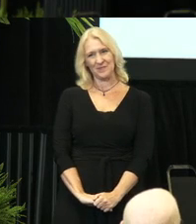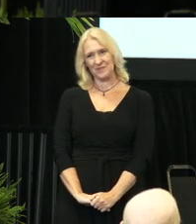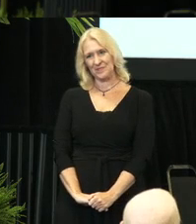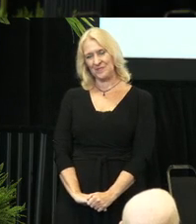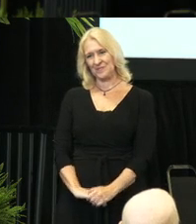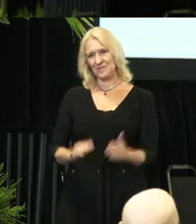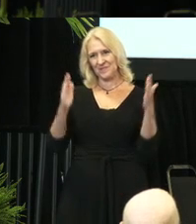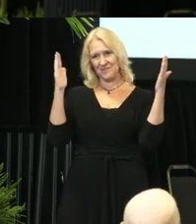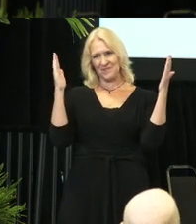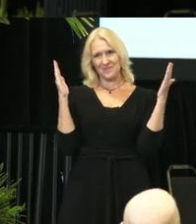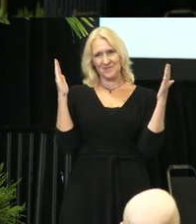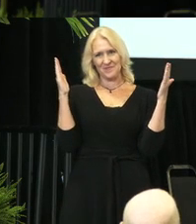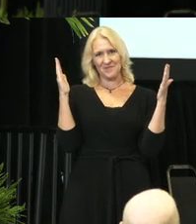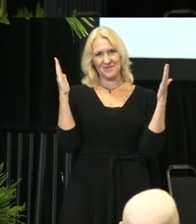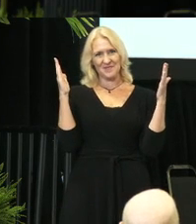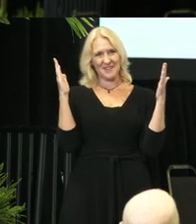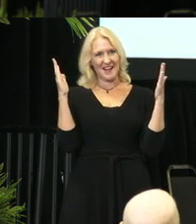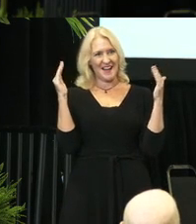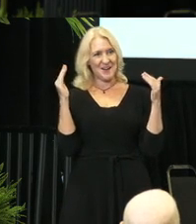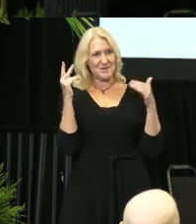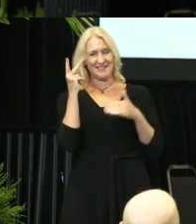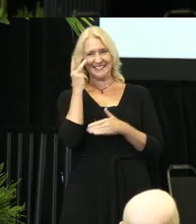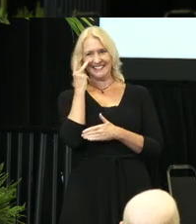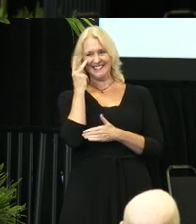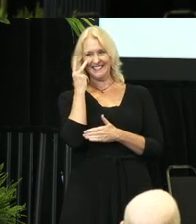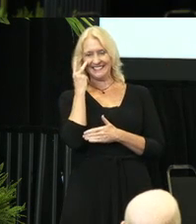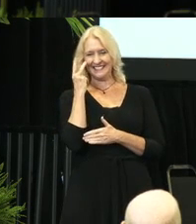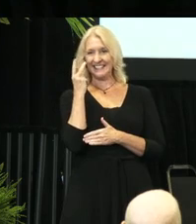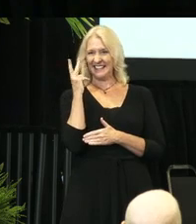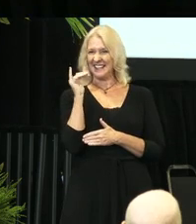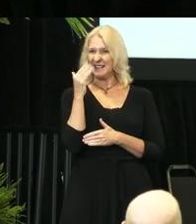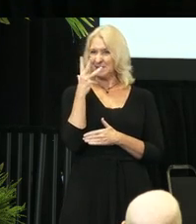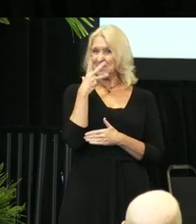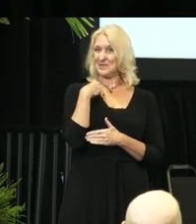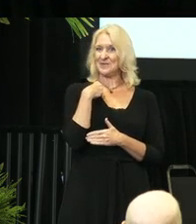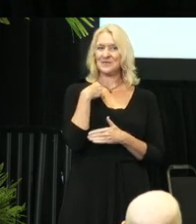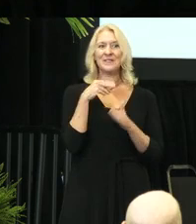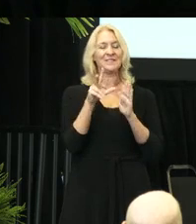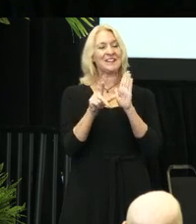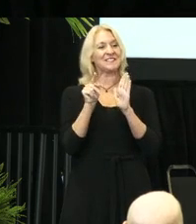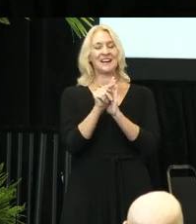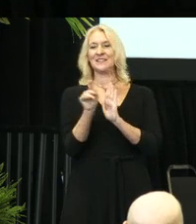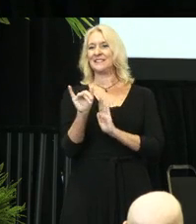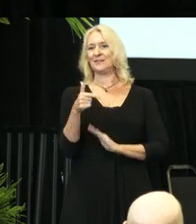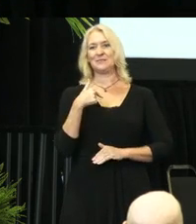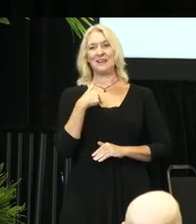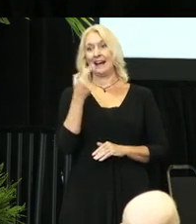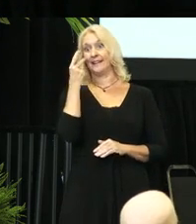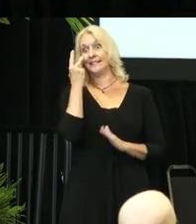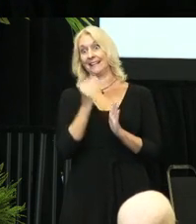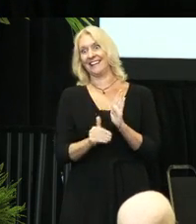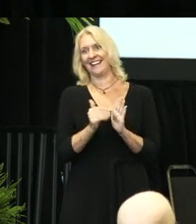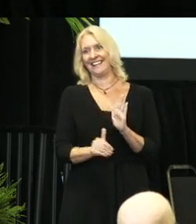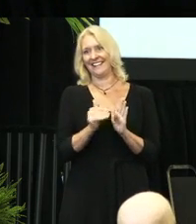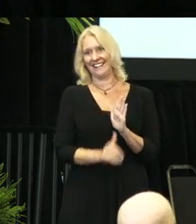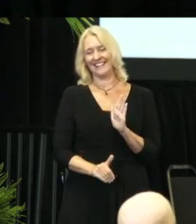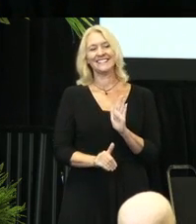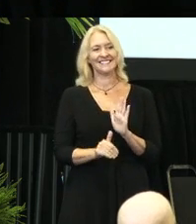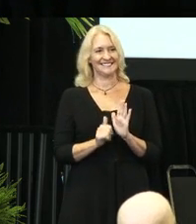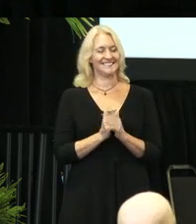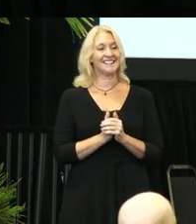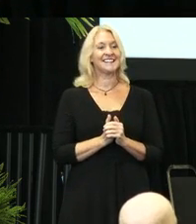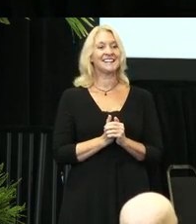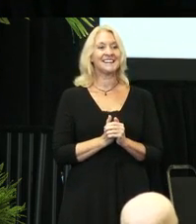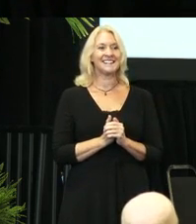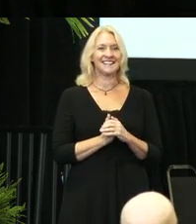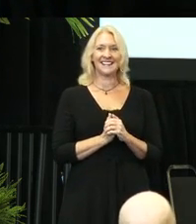I hope you found the poignancy in that videotape as much as I did every single time I watch it.